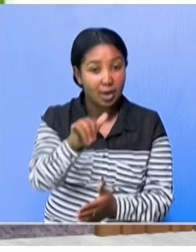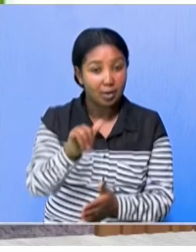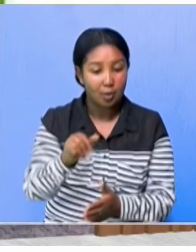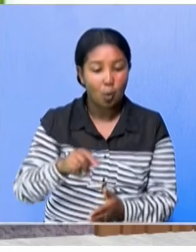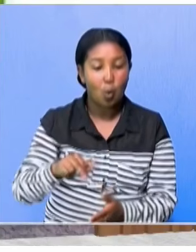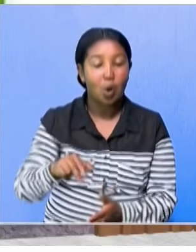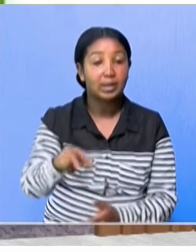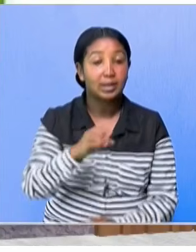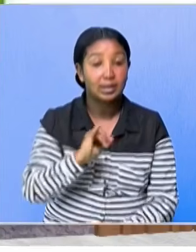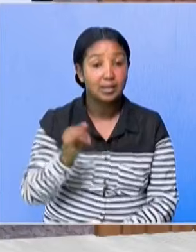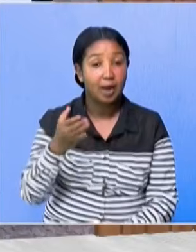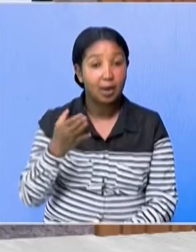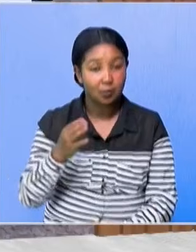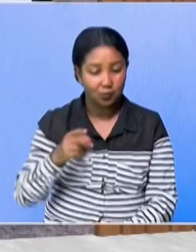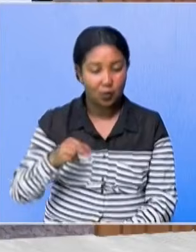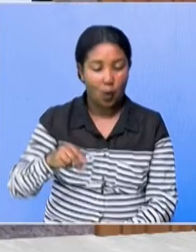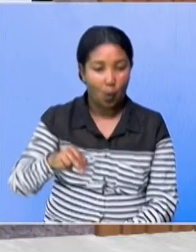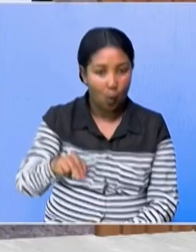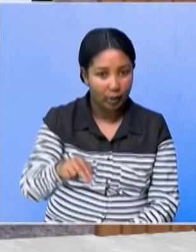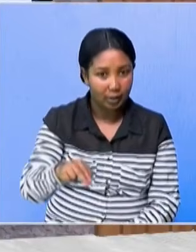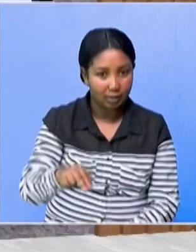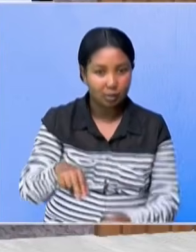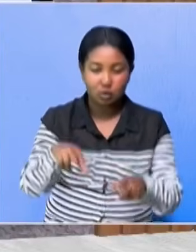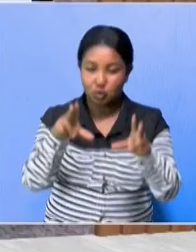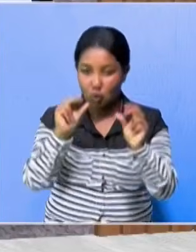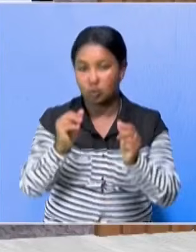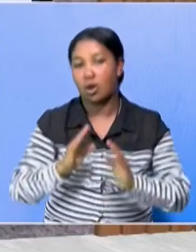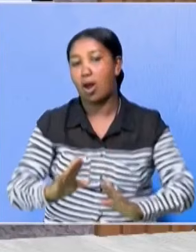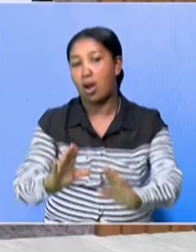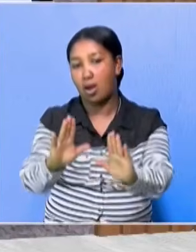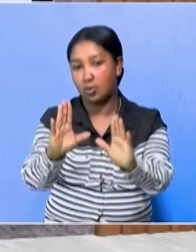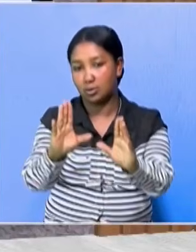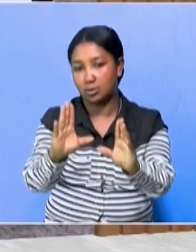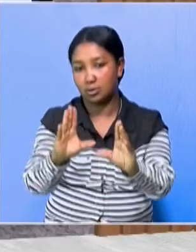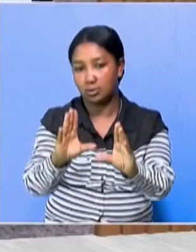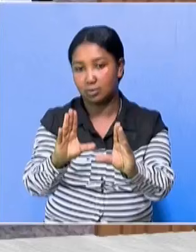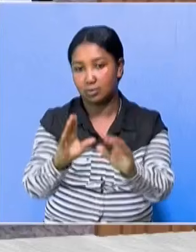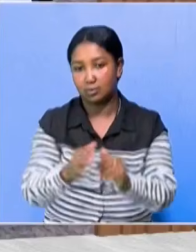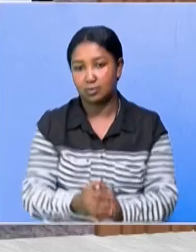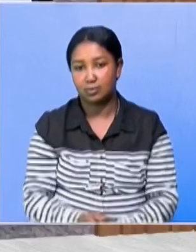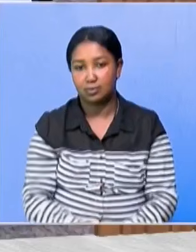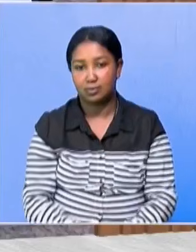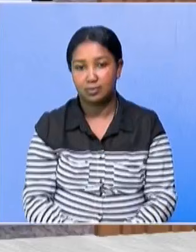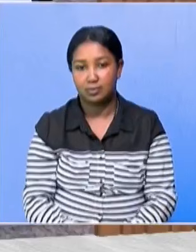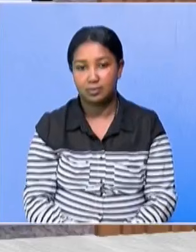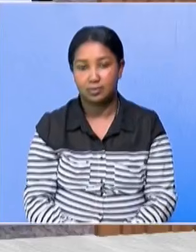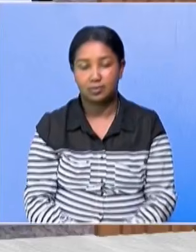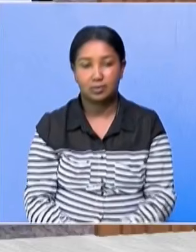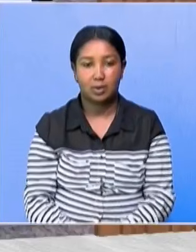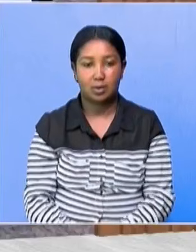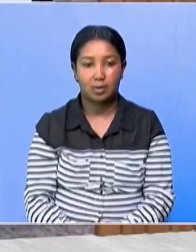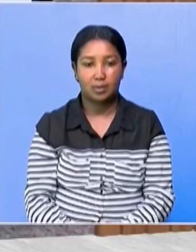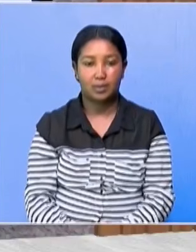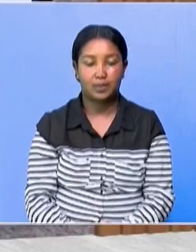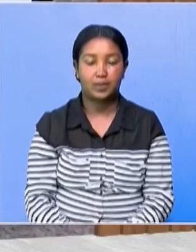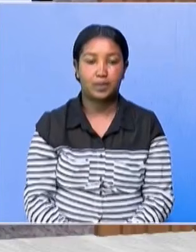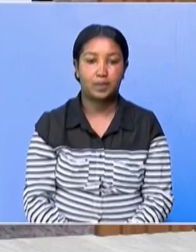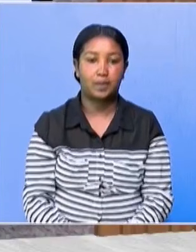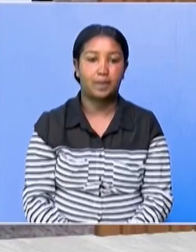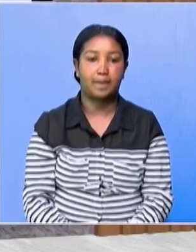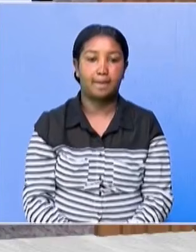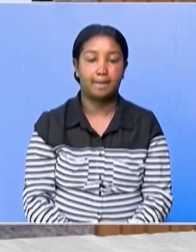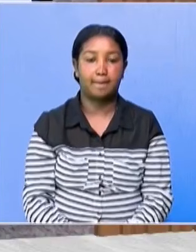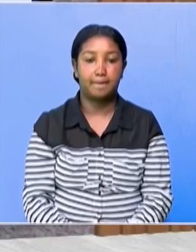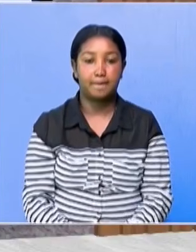a kind of walking, okay, someone who's crossing without any traffic rule, without keeping any kind of traffic